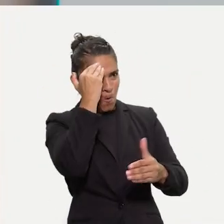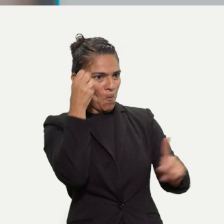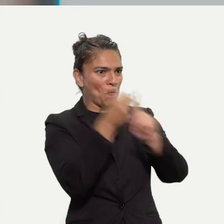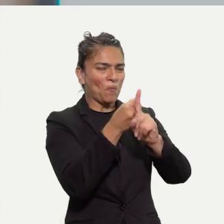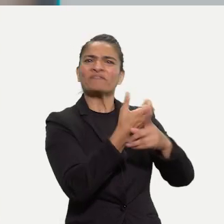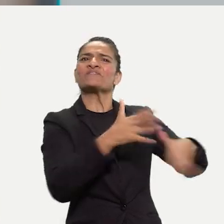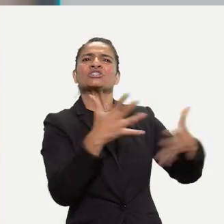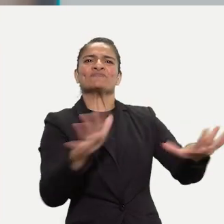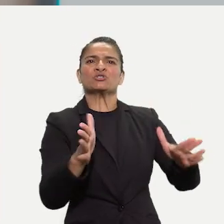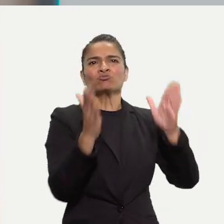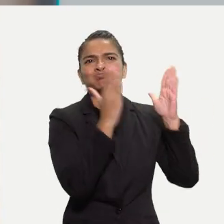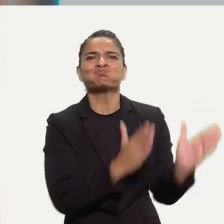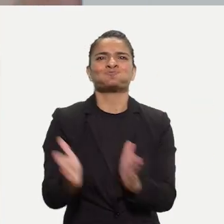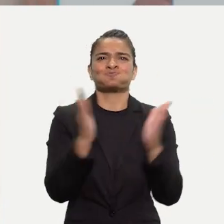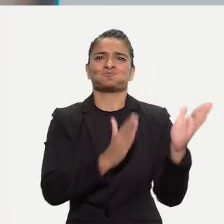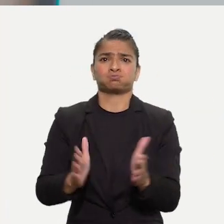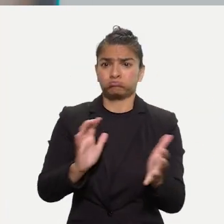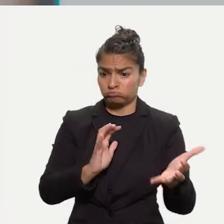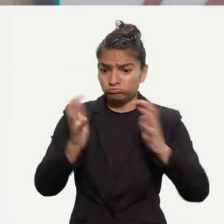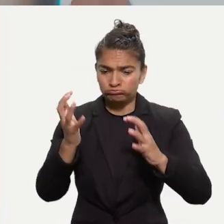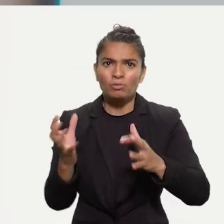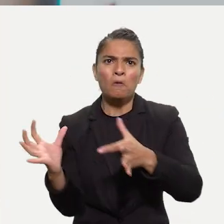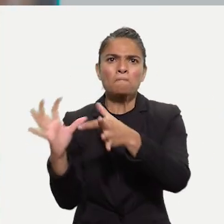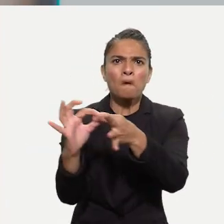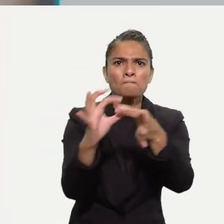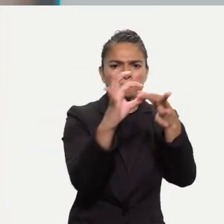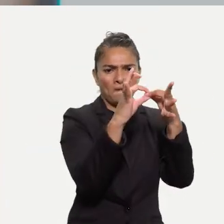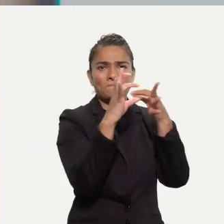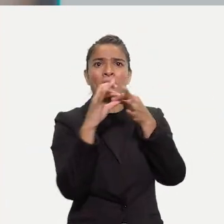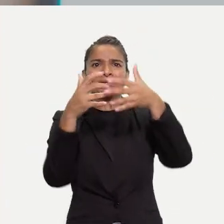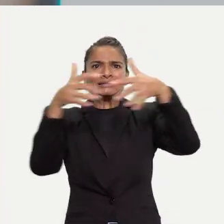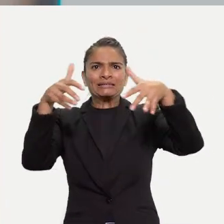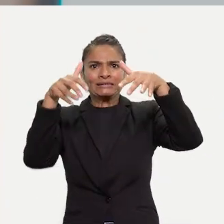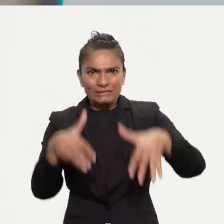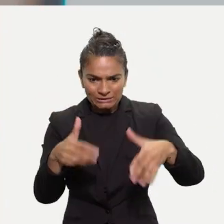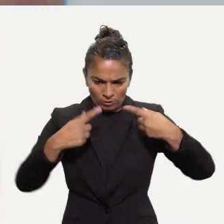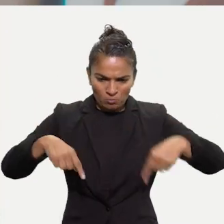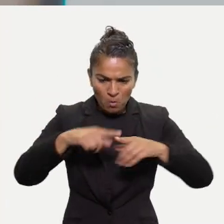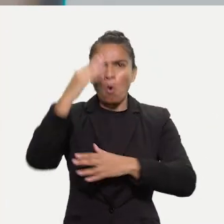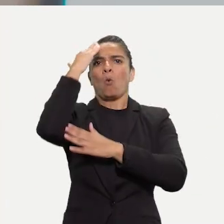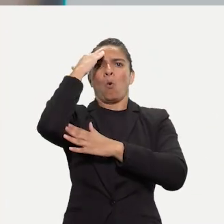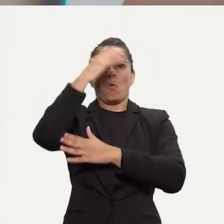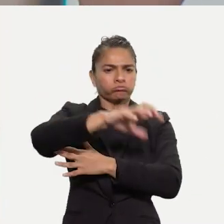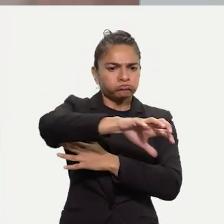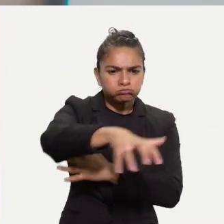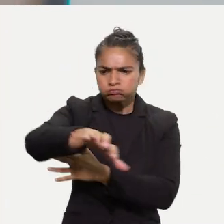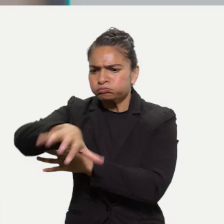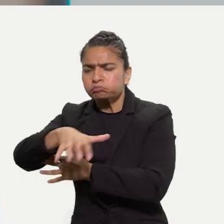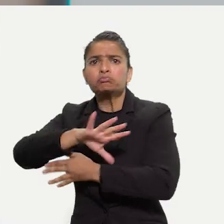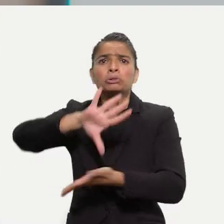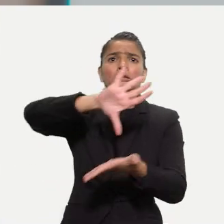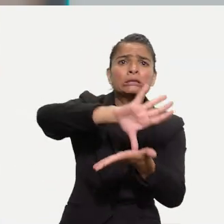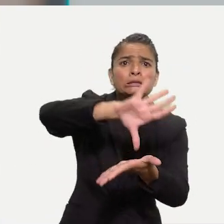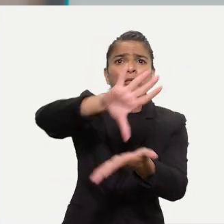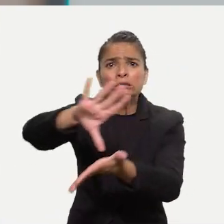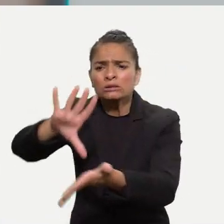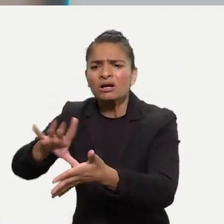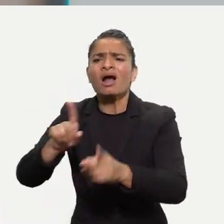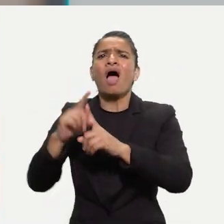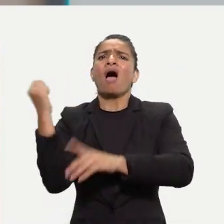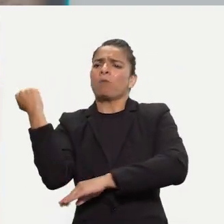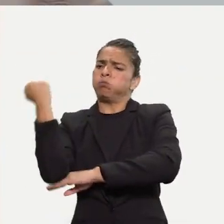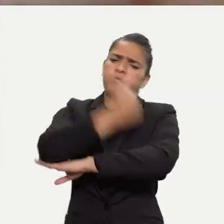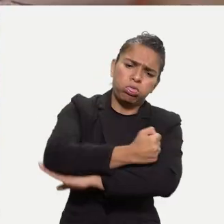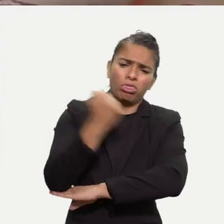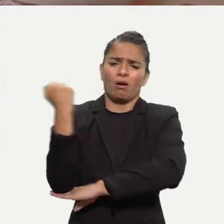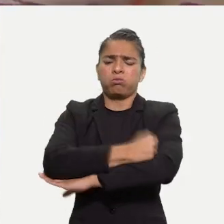with different impacts, cascading impacts also, like a hazard could generate other things in the